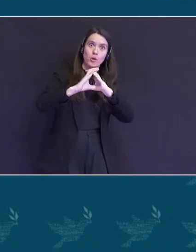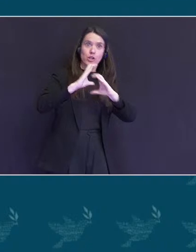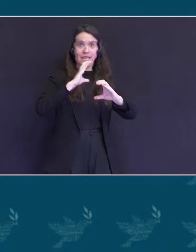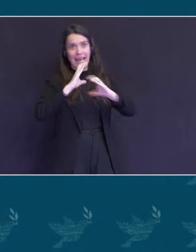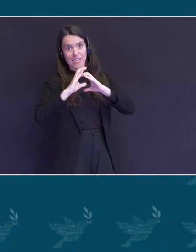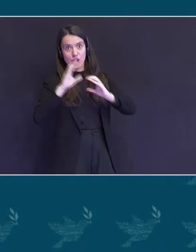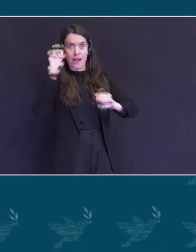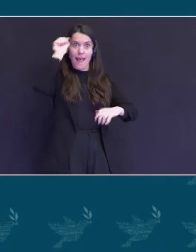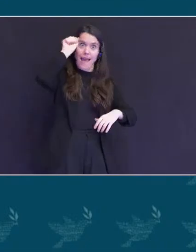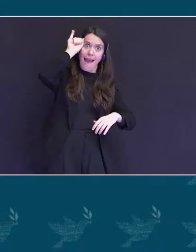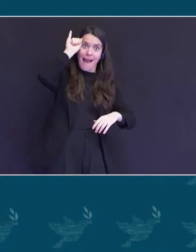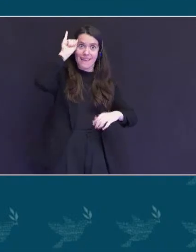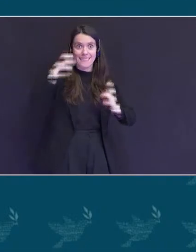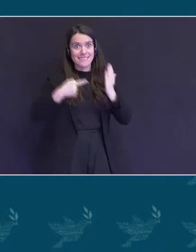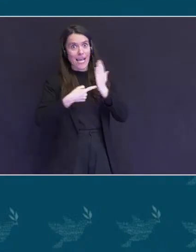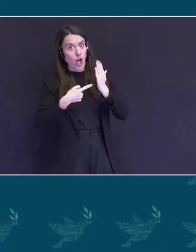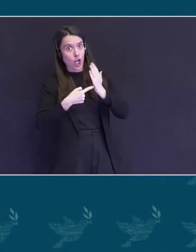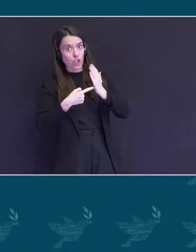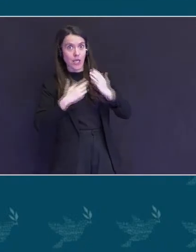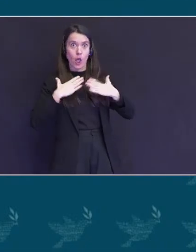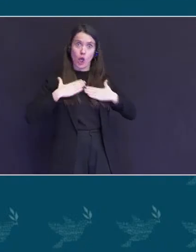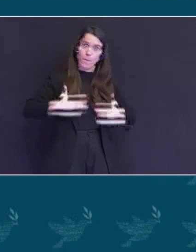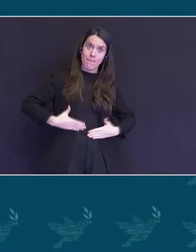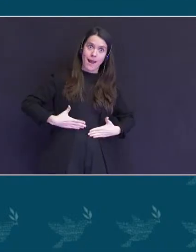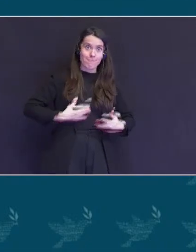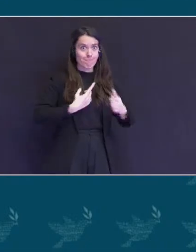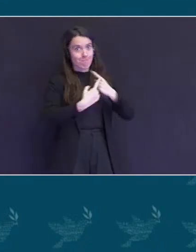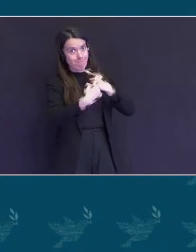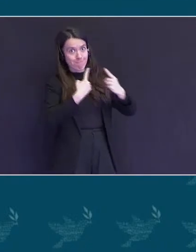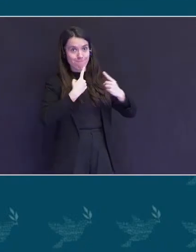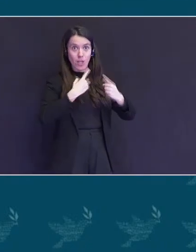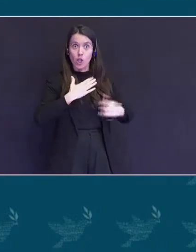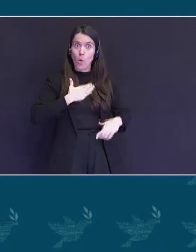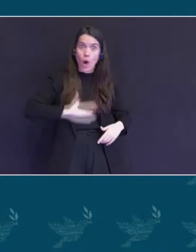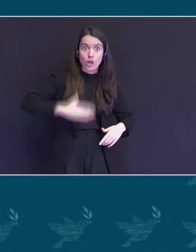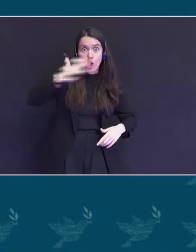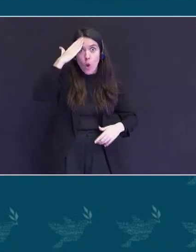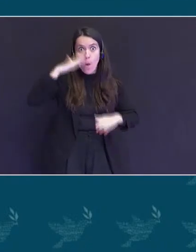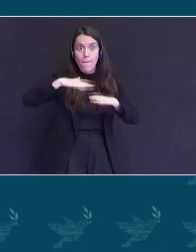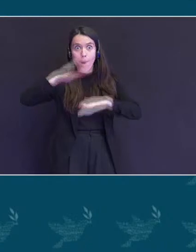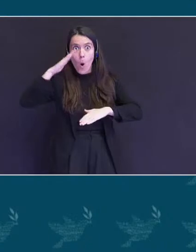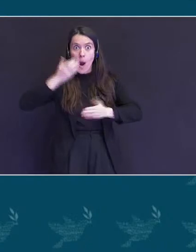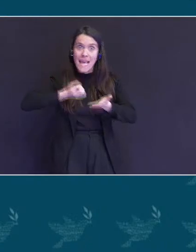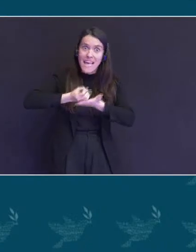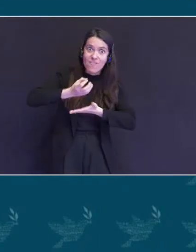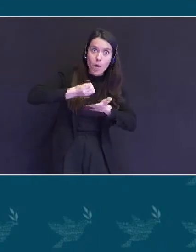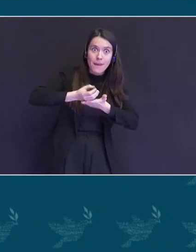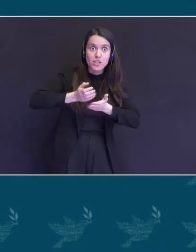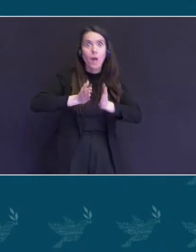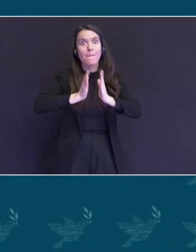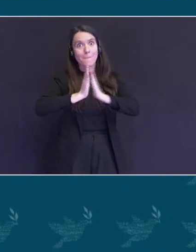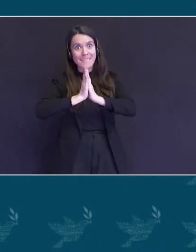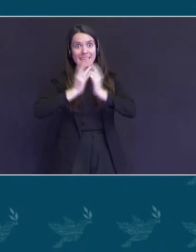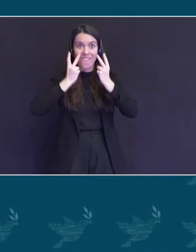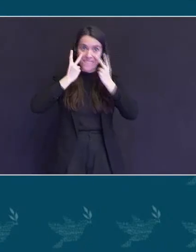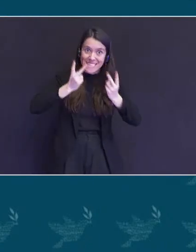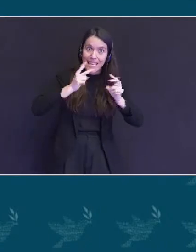AI technologies. If you want to know more information, please visit our